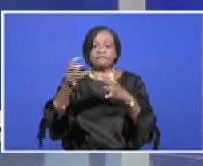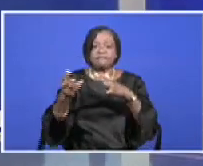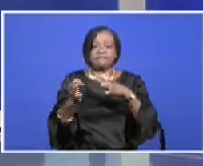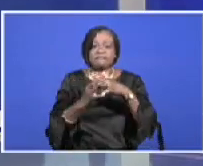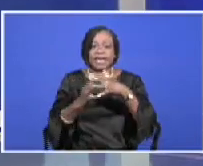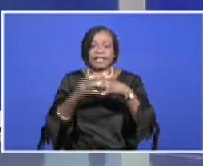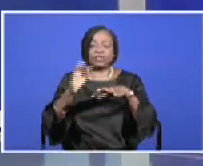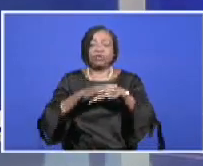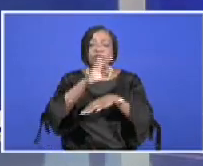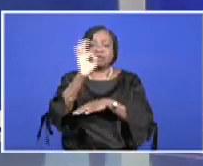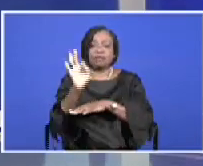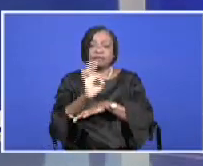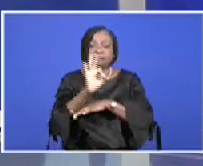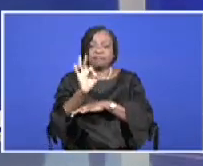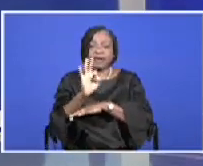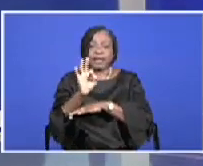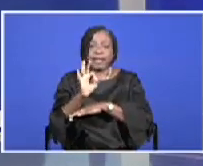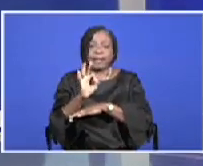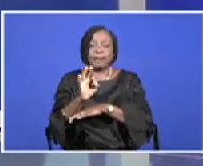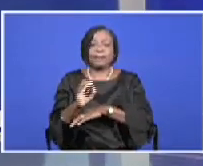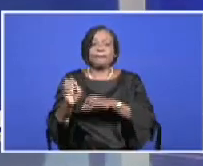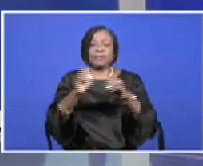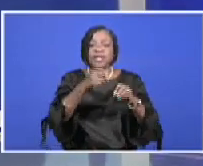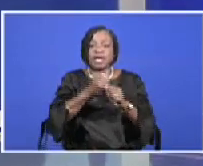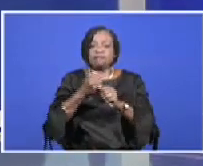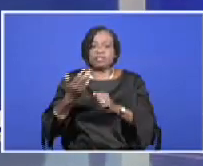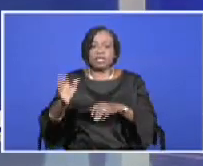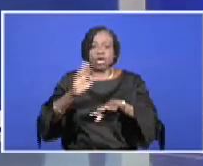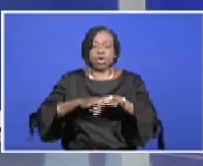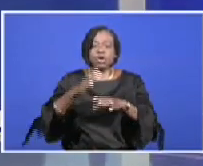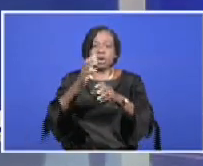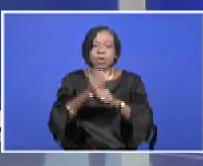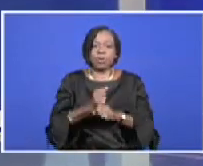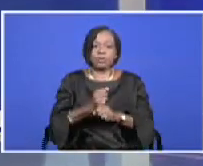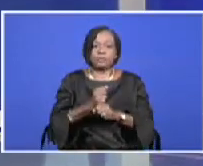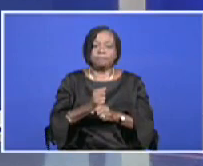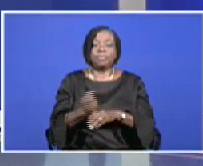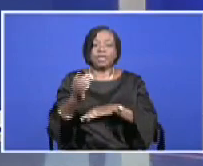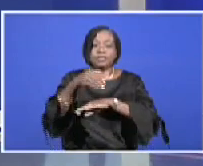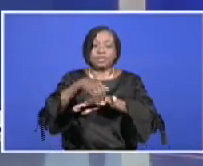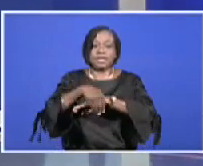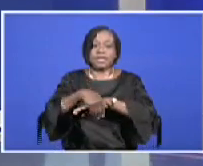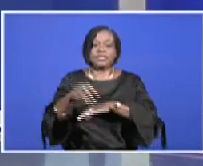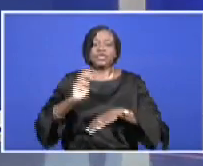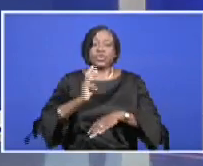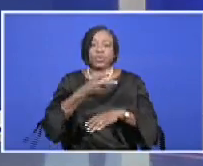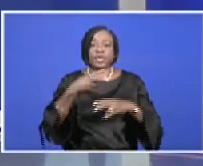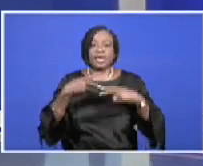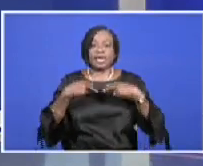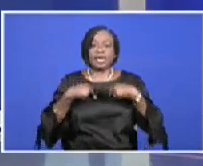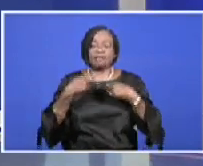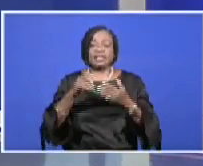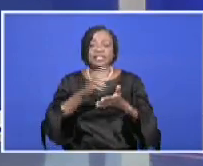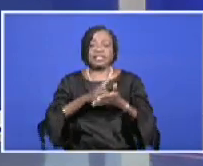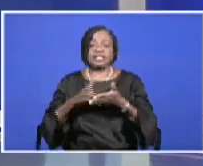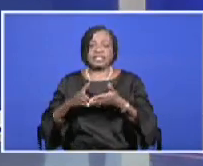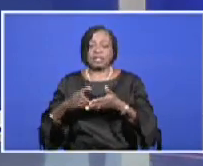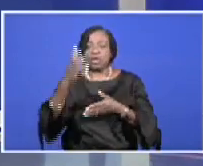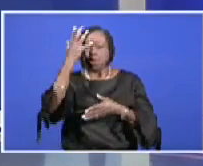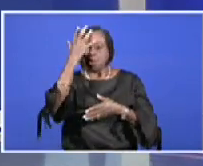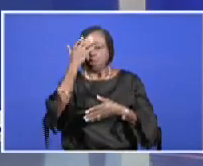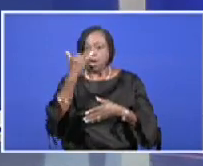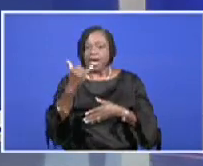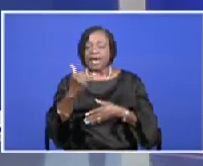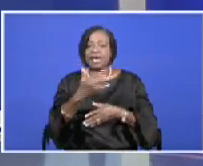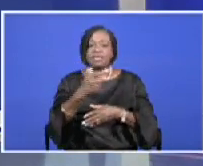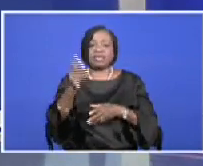shanty towns here in New Providence on hold. Tonight we have details of why the largely Haitian ethnic group believes they should have a